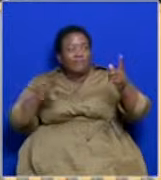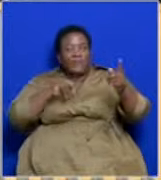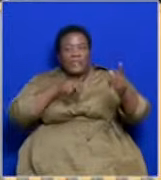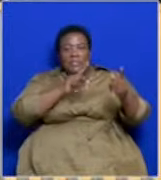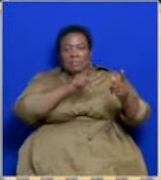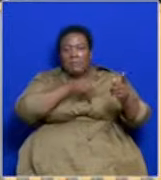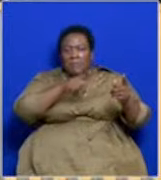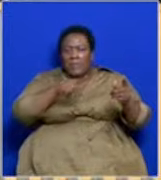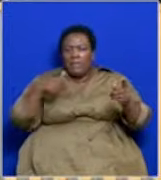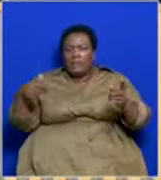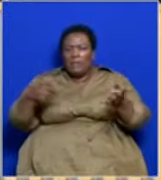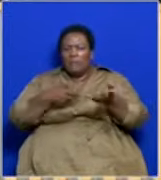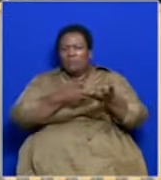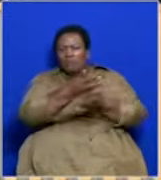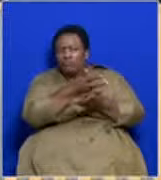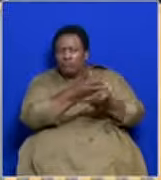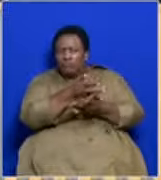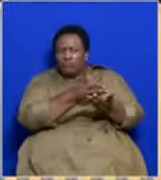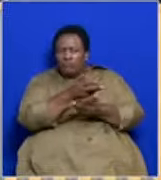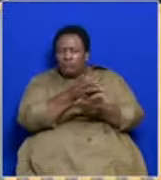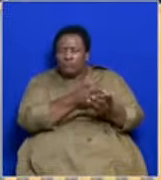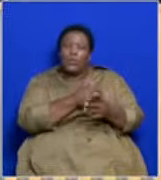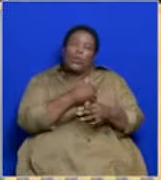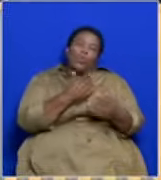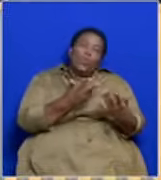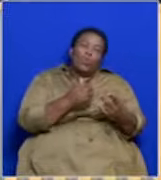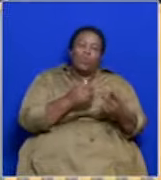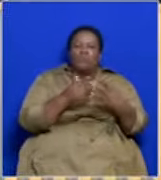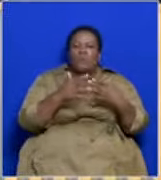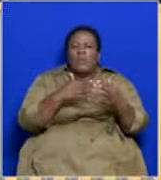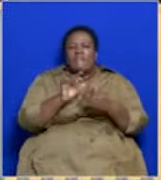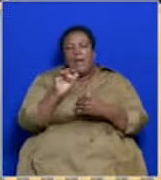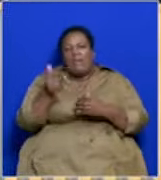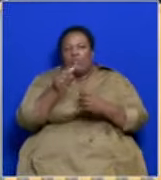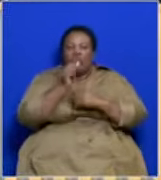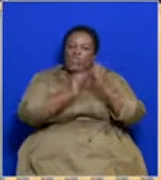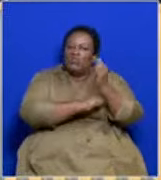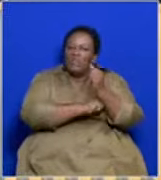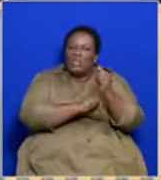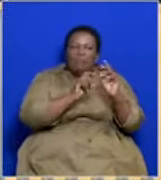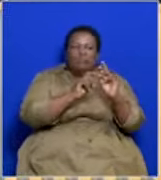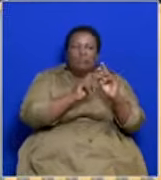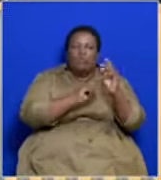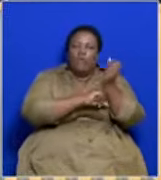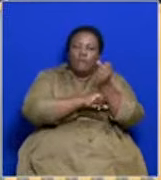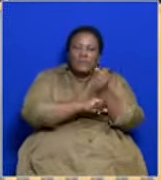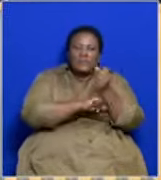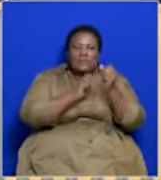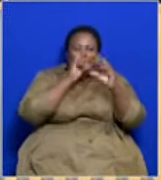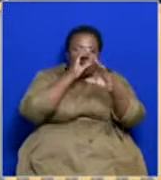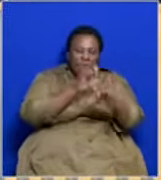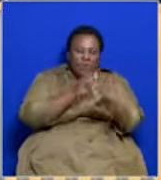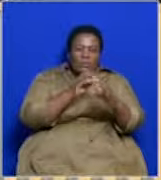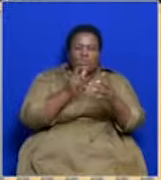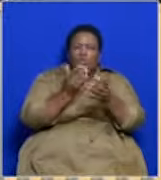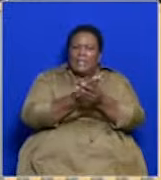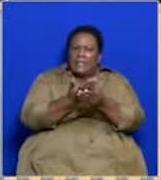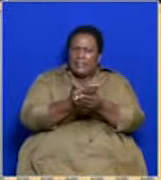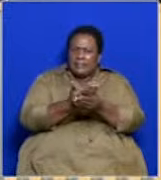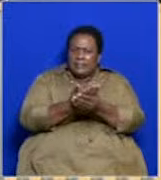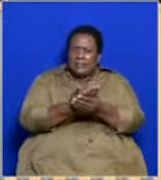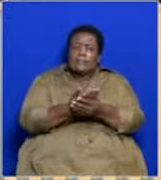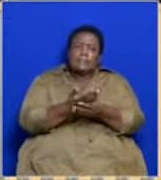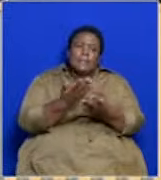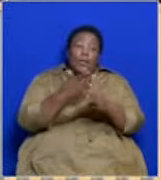if not NDPP, whatever appropriate structure that deals with prosecutions, to deal with these kind of